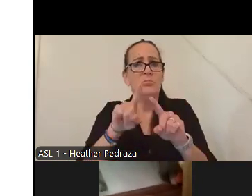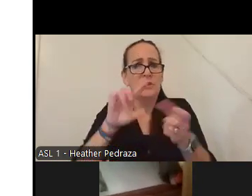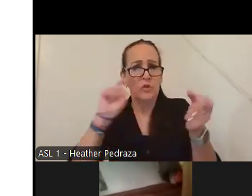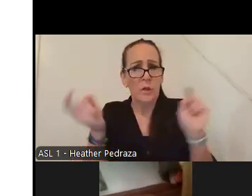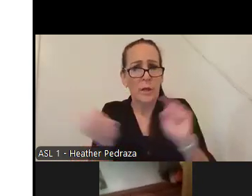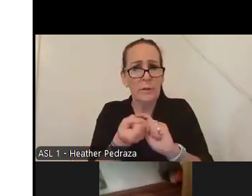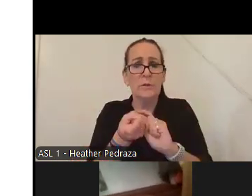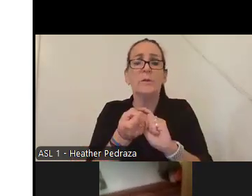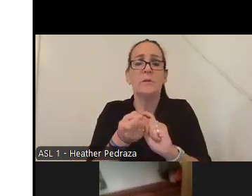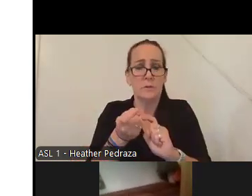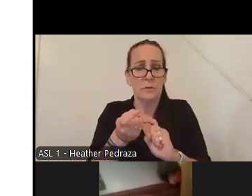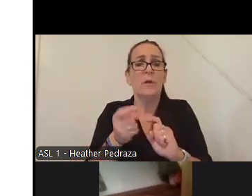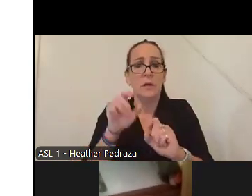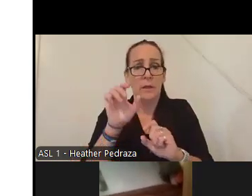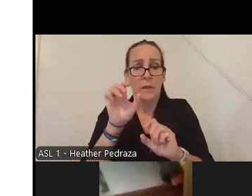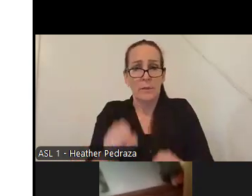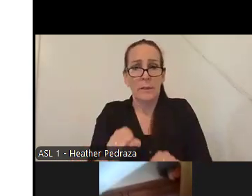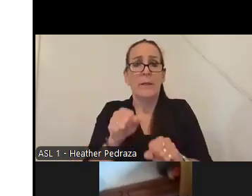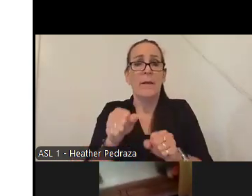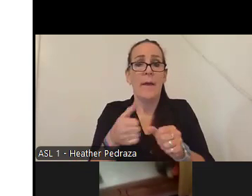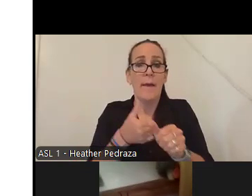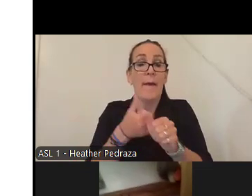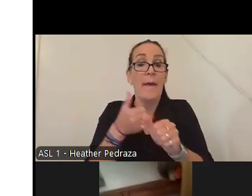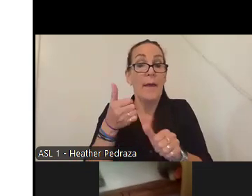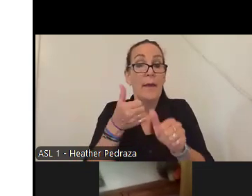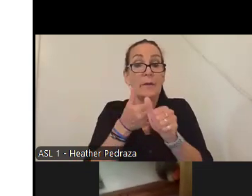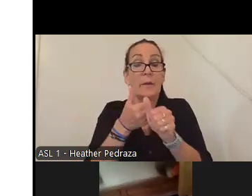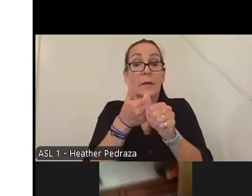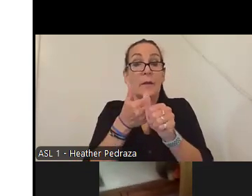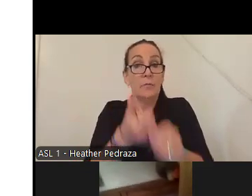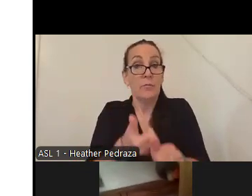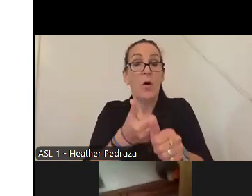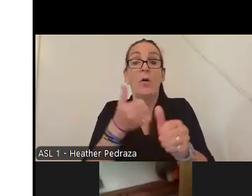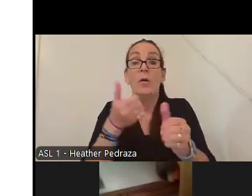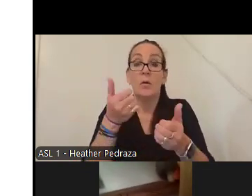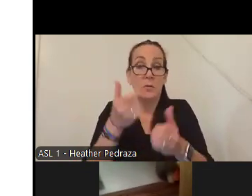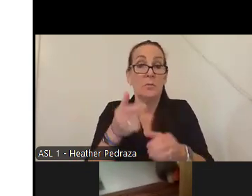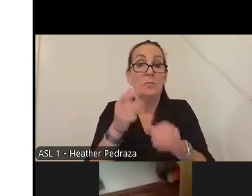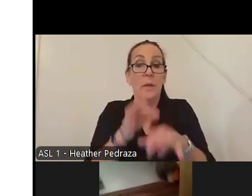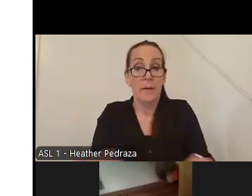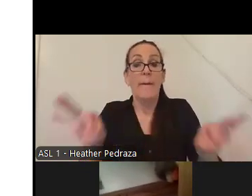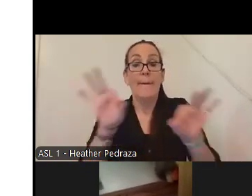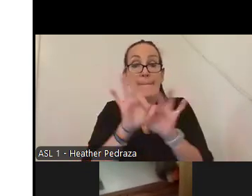organizations and people with lived experience to follow along and encourage these recommendations to be implemented.